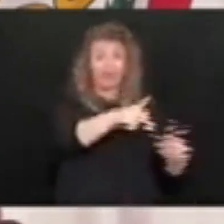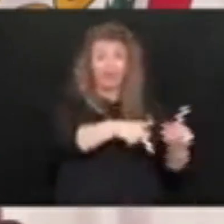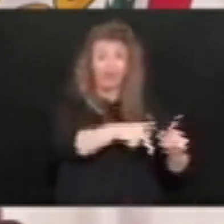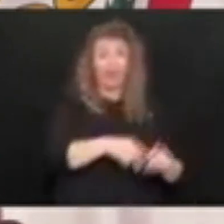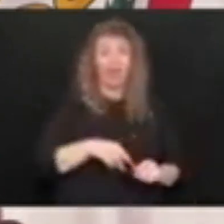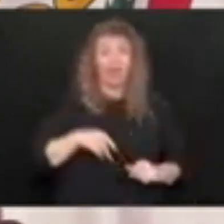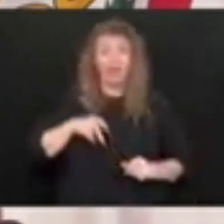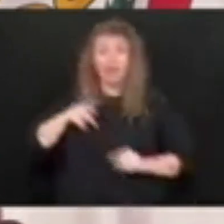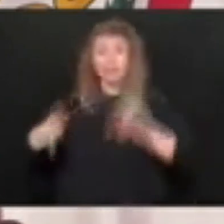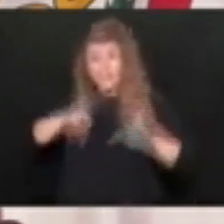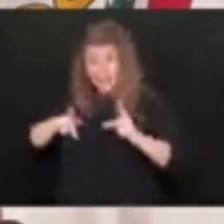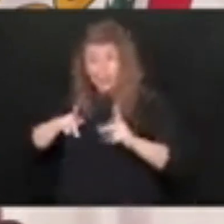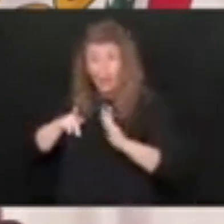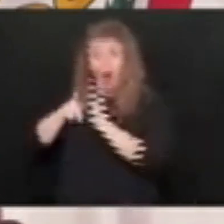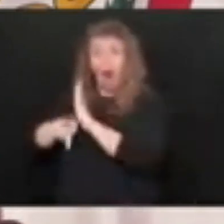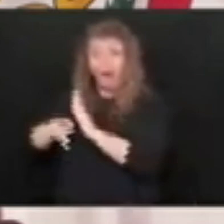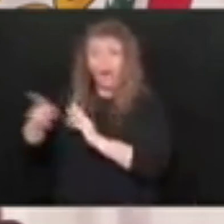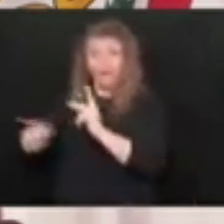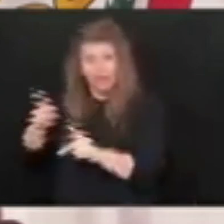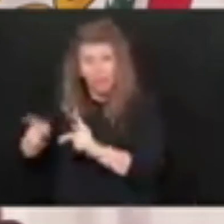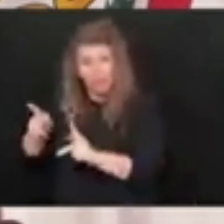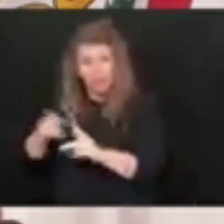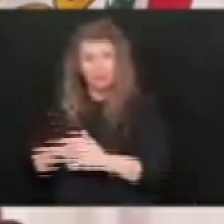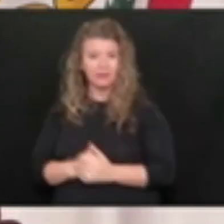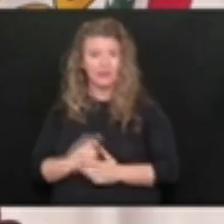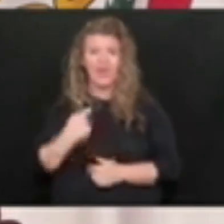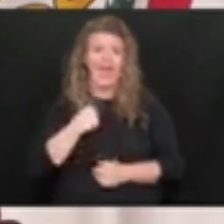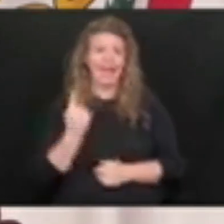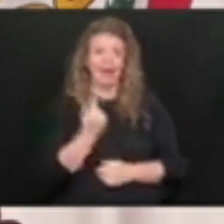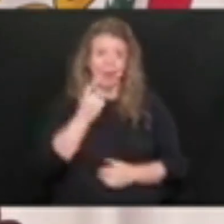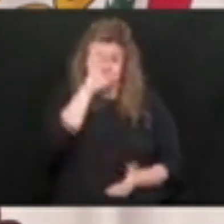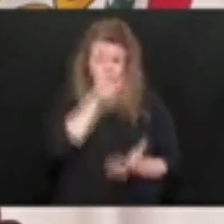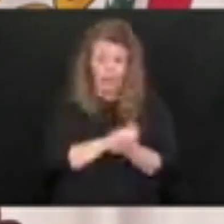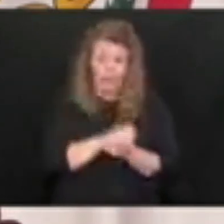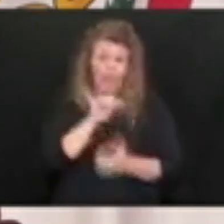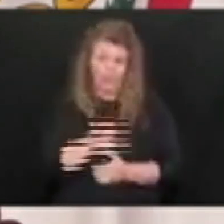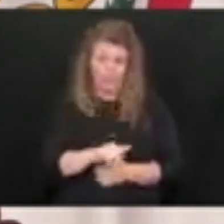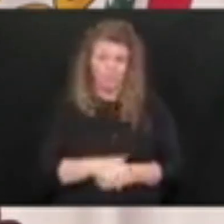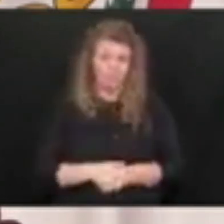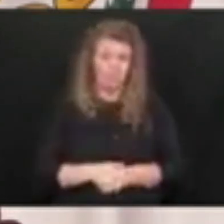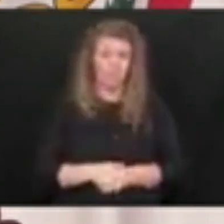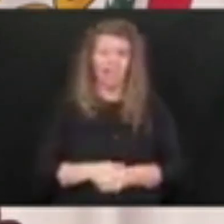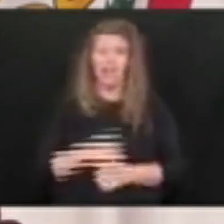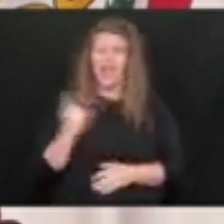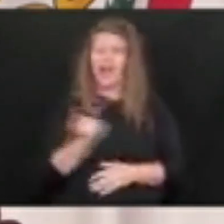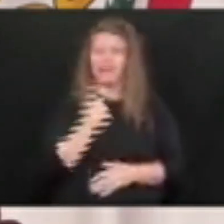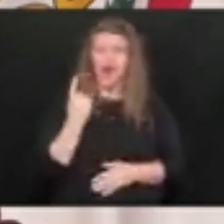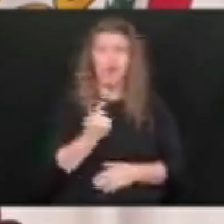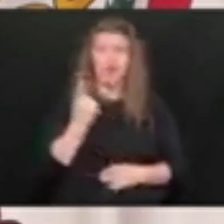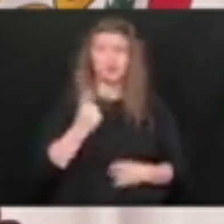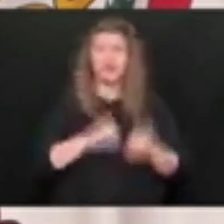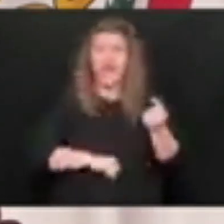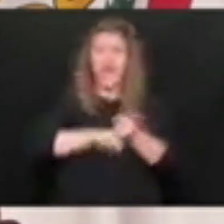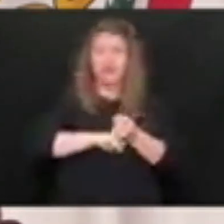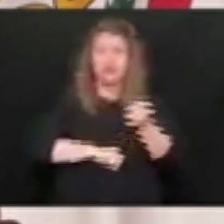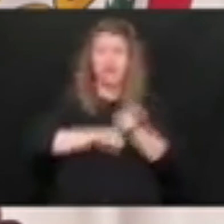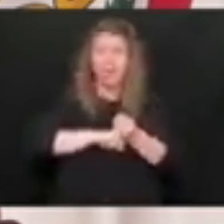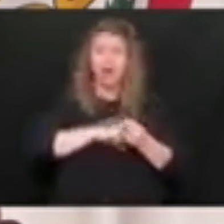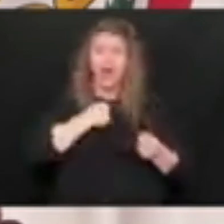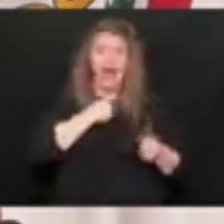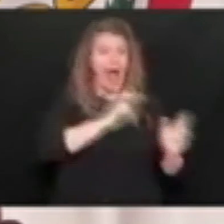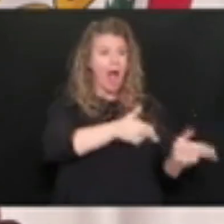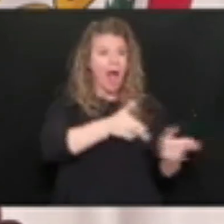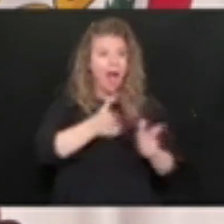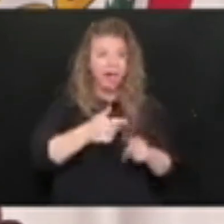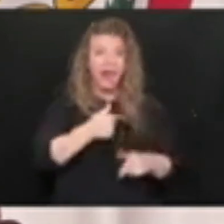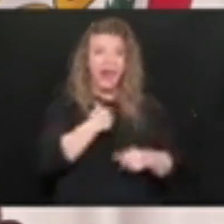people. And I have always thought that. I've always been an avid hunter, a lover